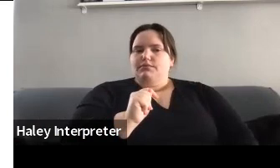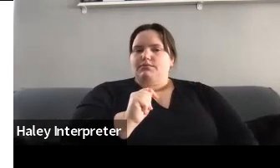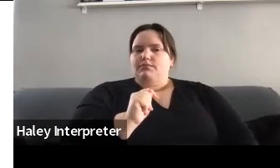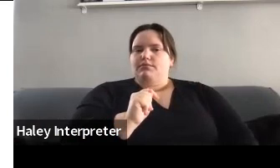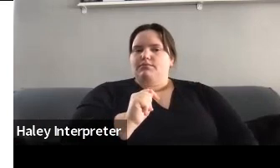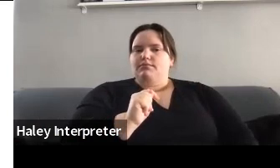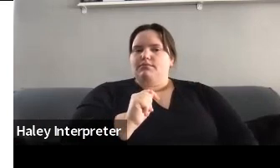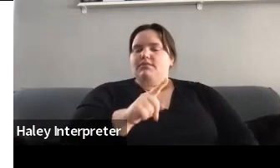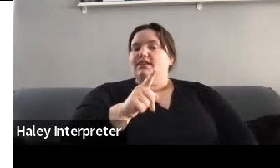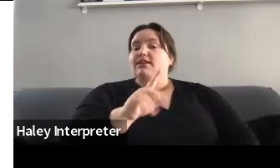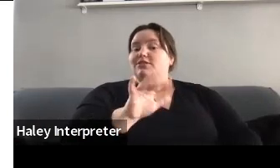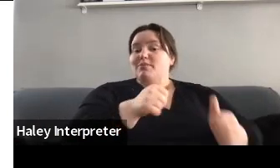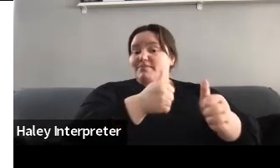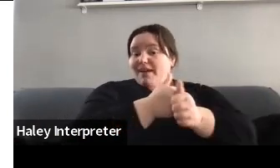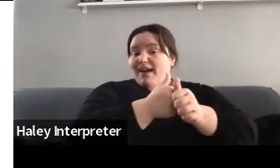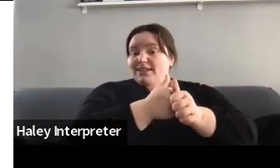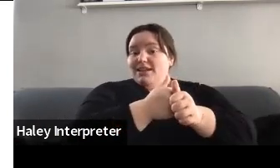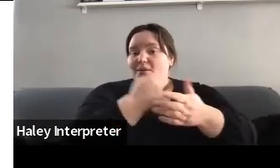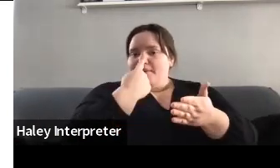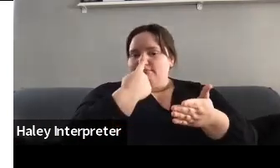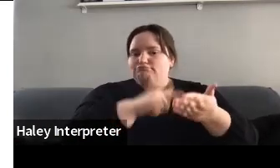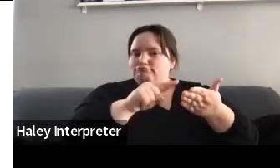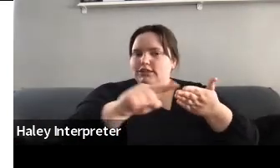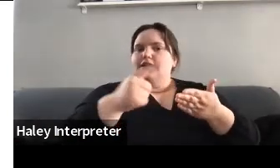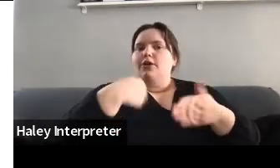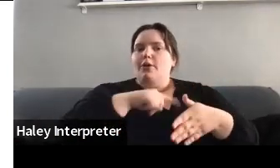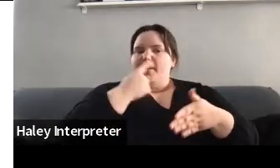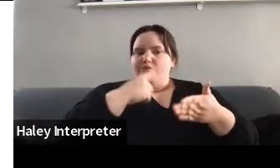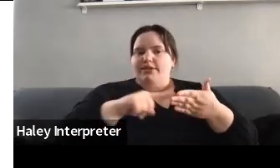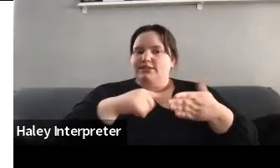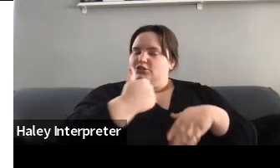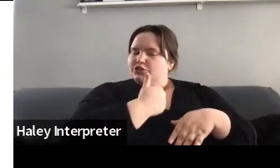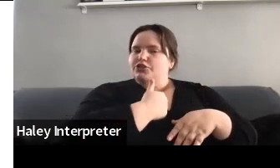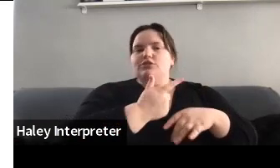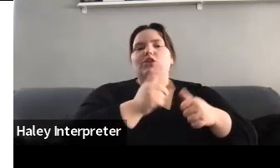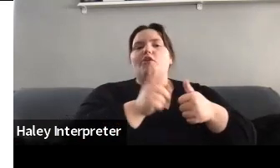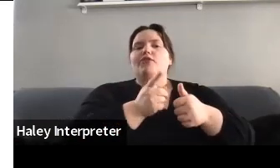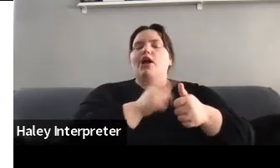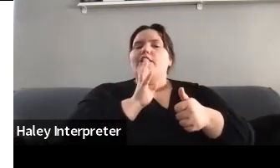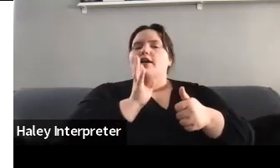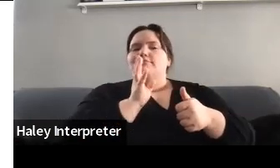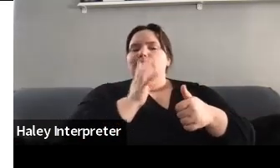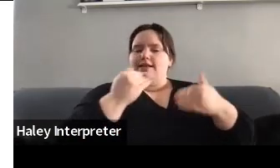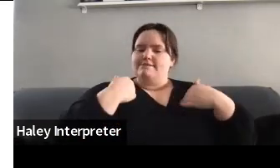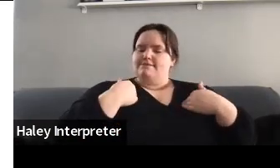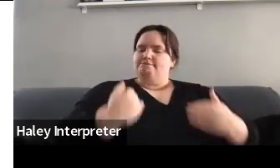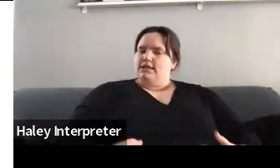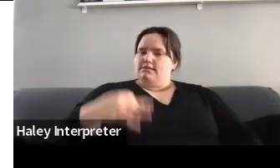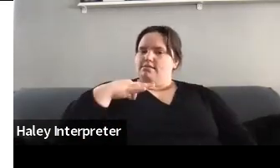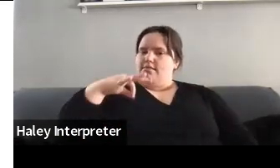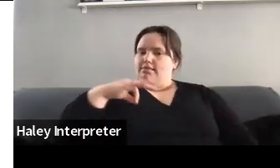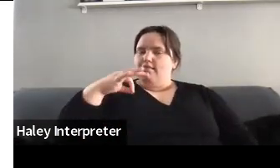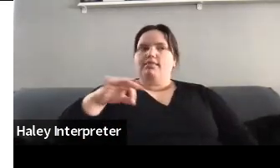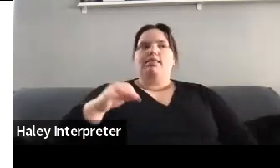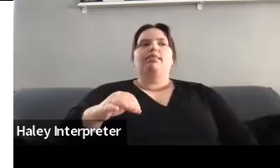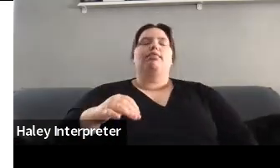These are backed up by studies that we've done some research on. So first, talking about the physical benefits of pet